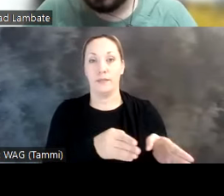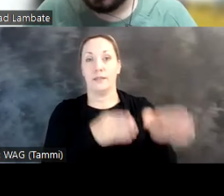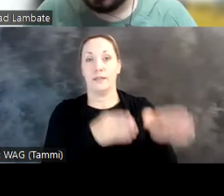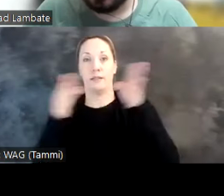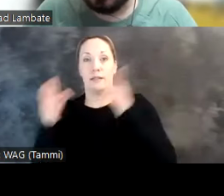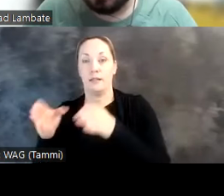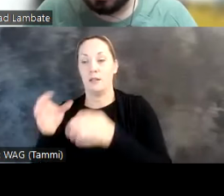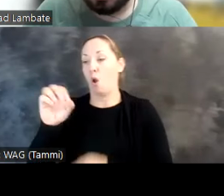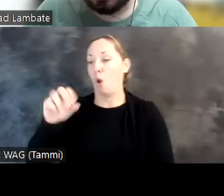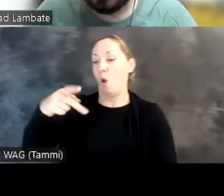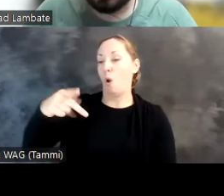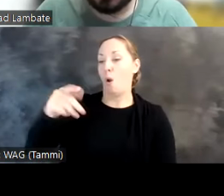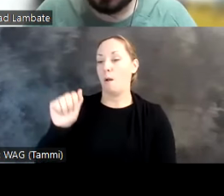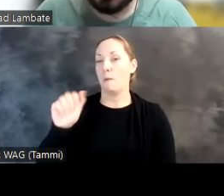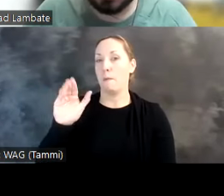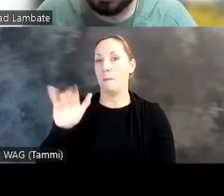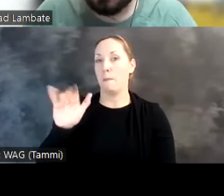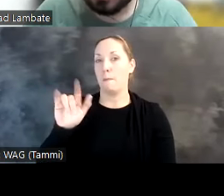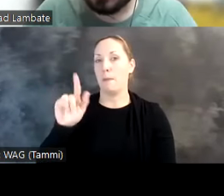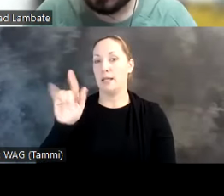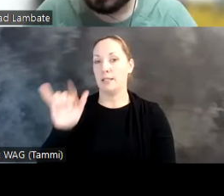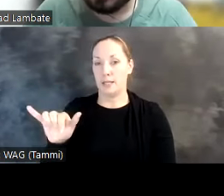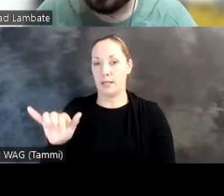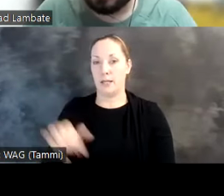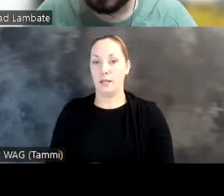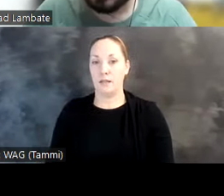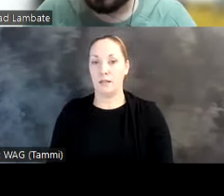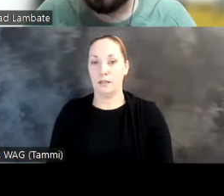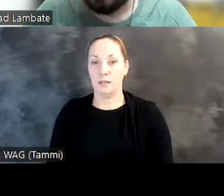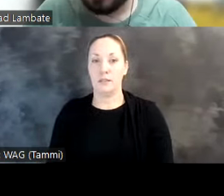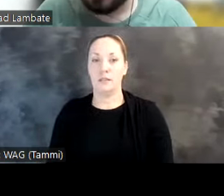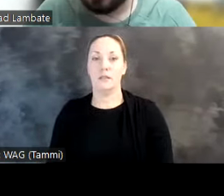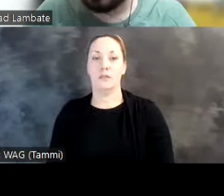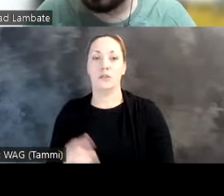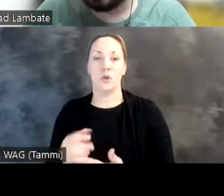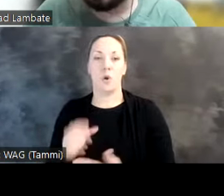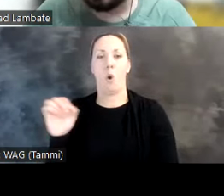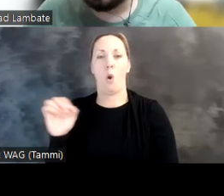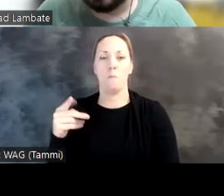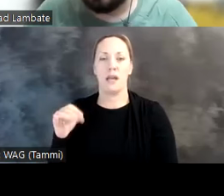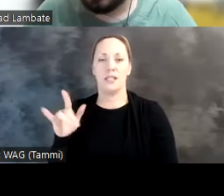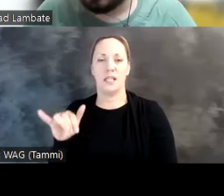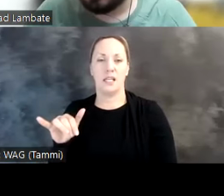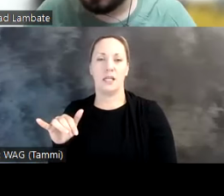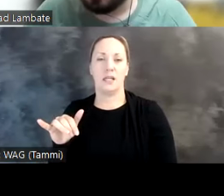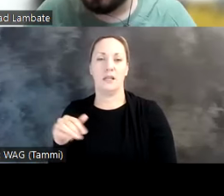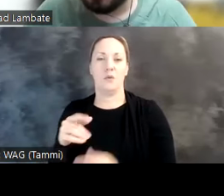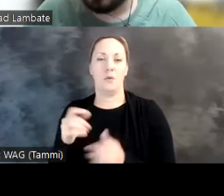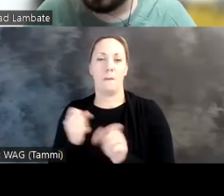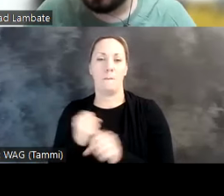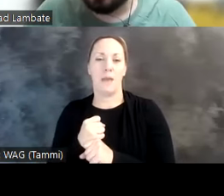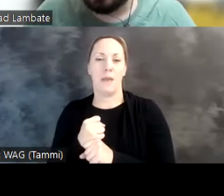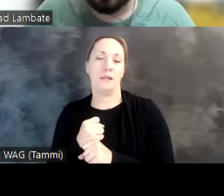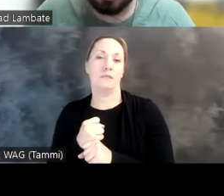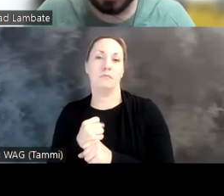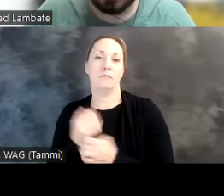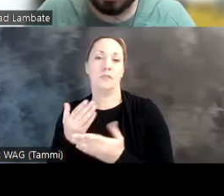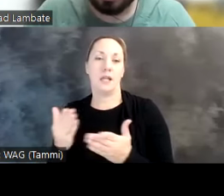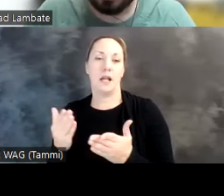opacity. So here the term itself says the opacity, it will make your element a bit, it will